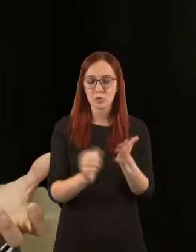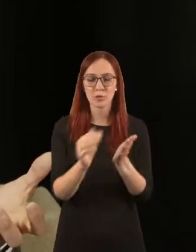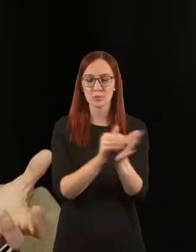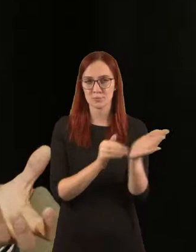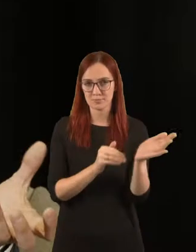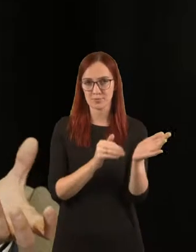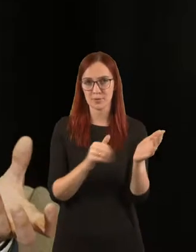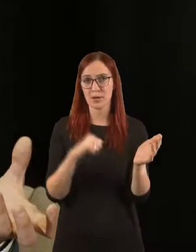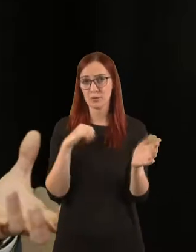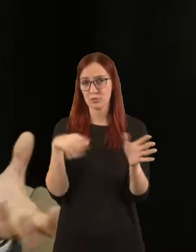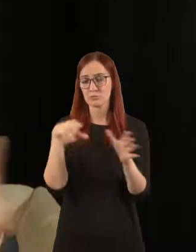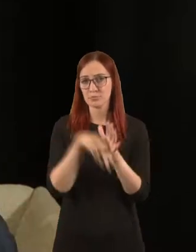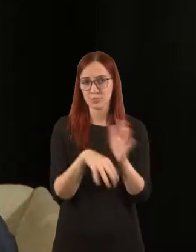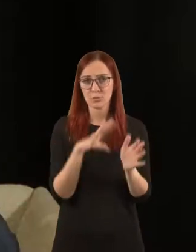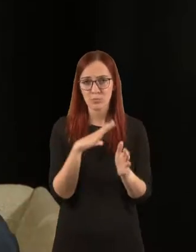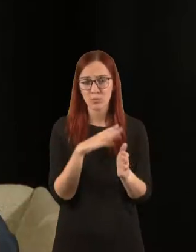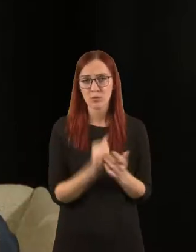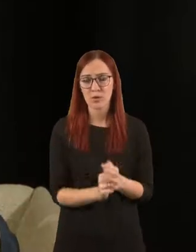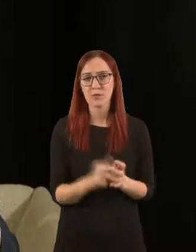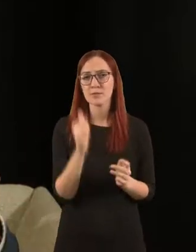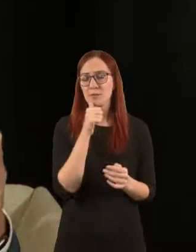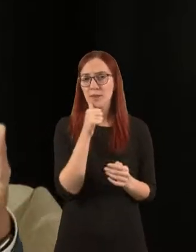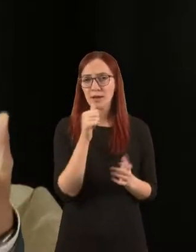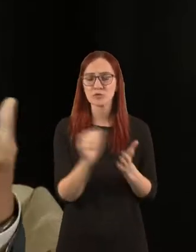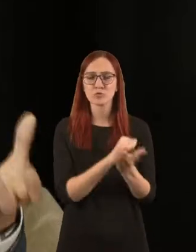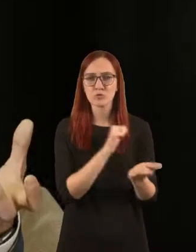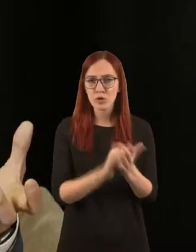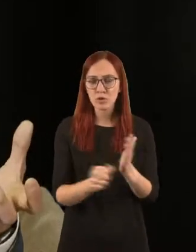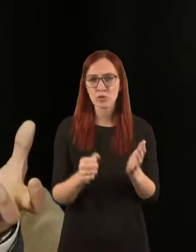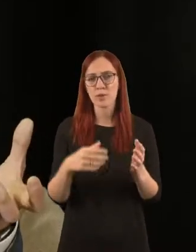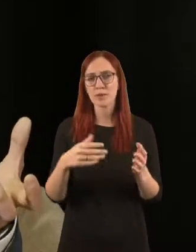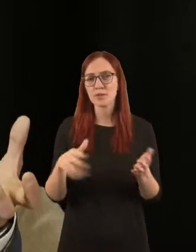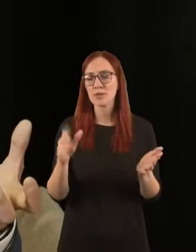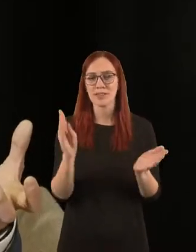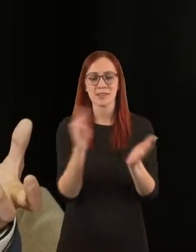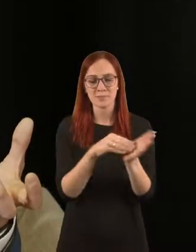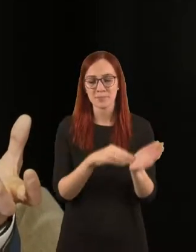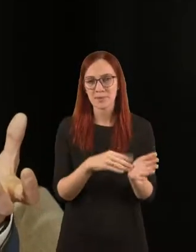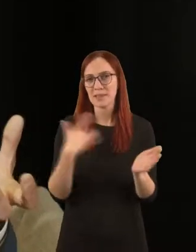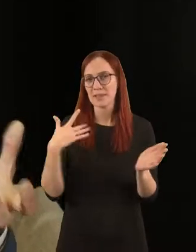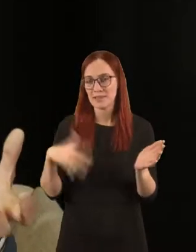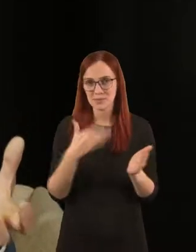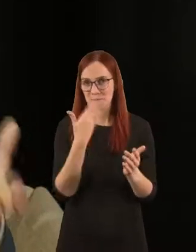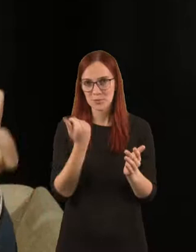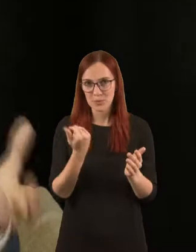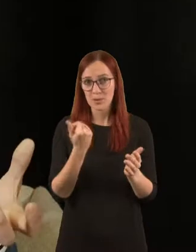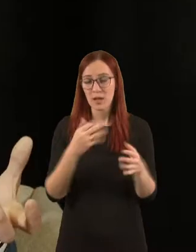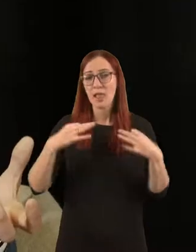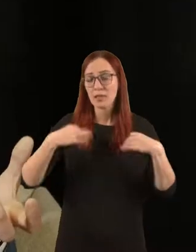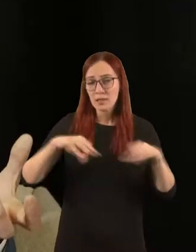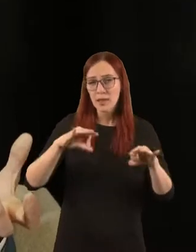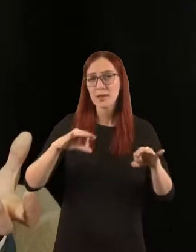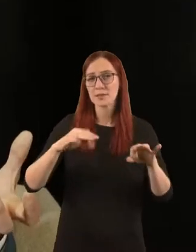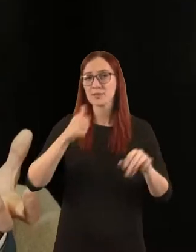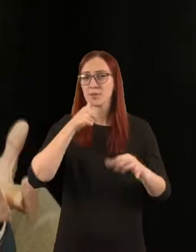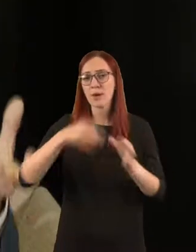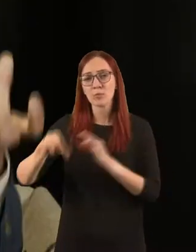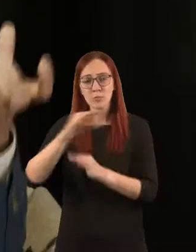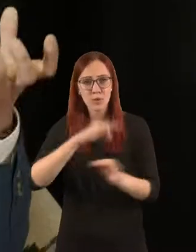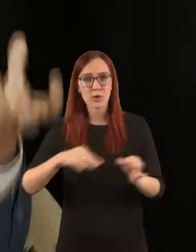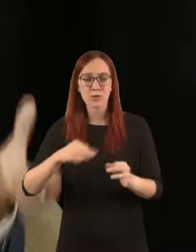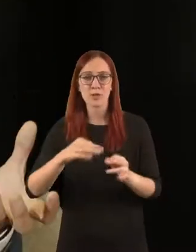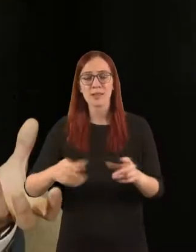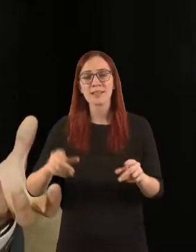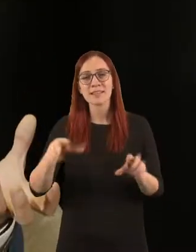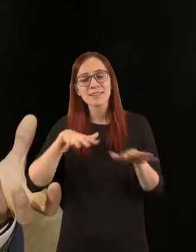For example, I at one point I contributed to drawing up legislation, and I saw